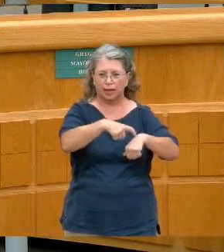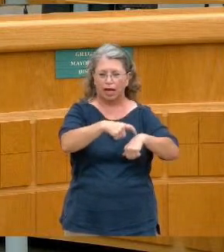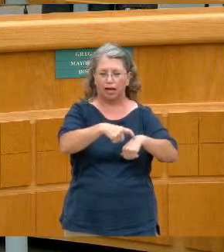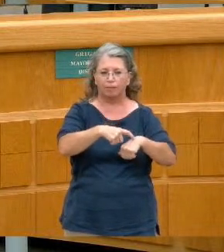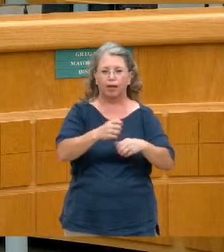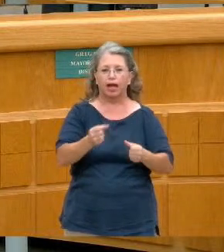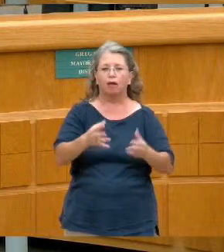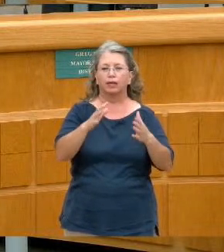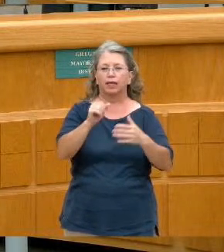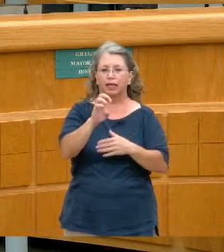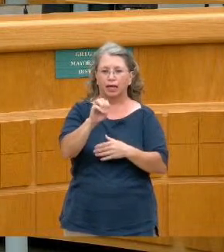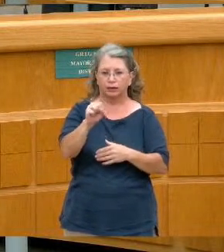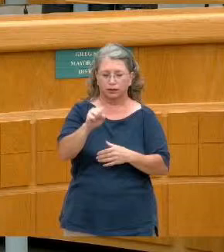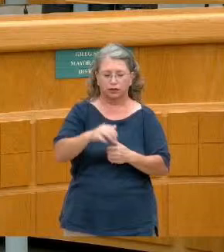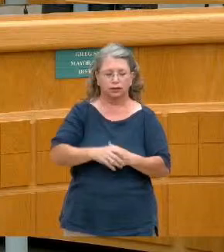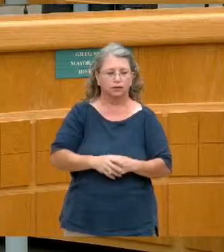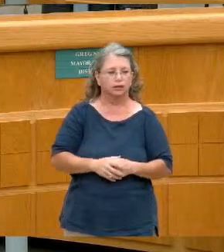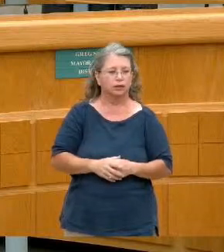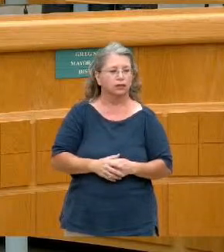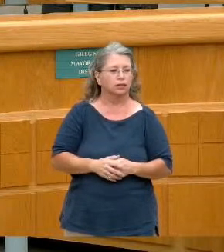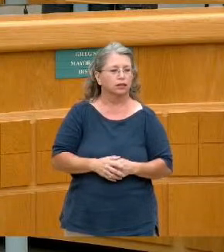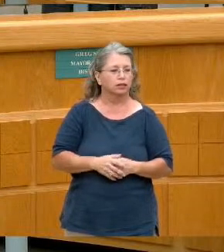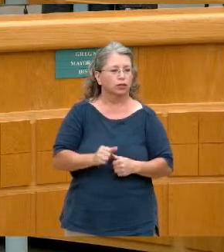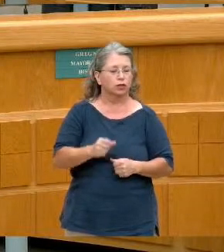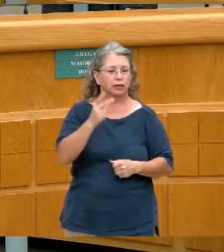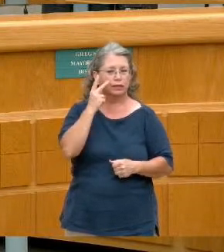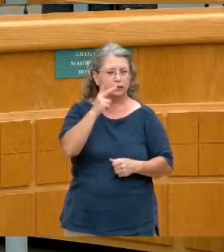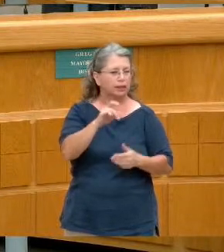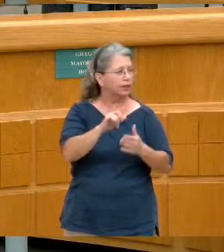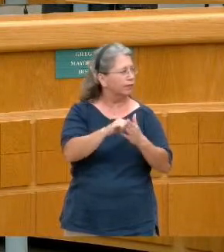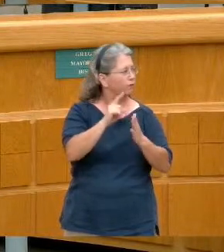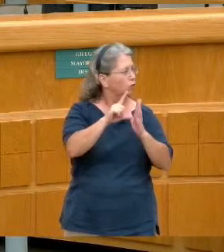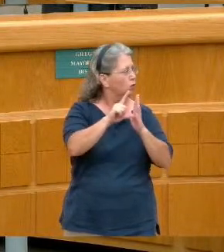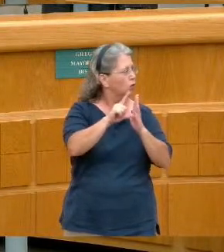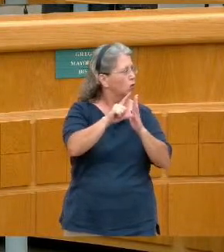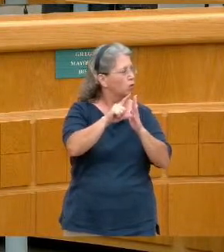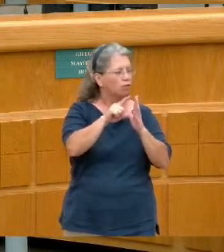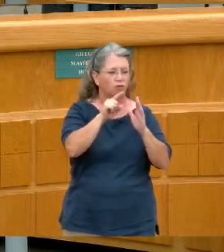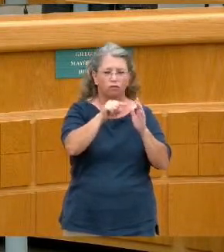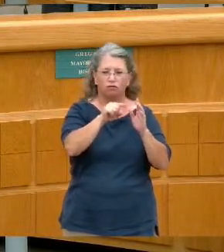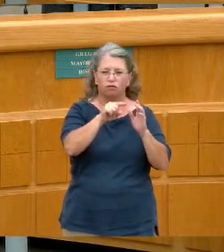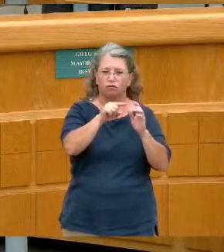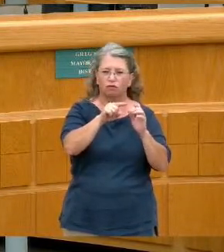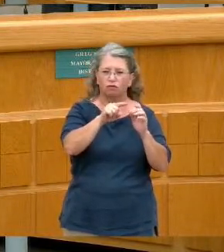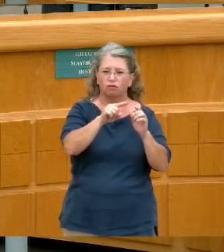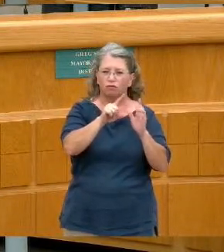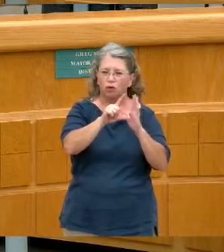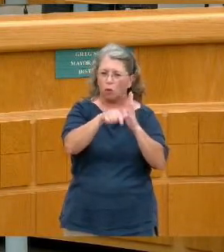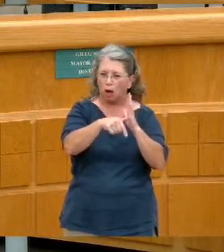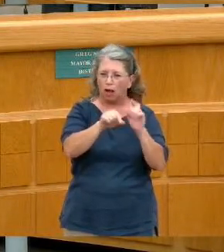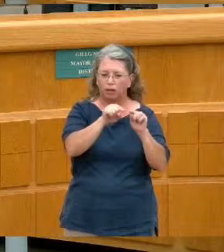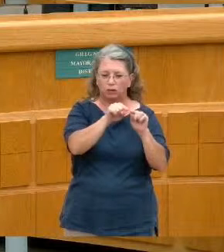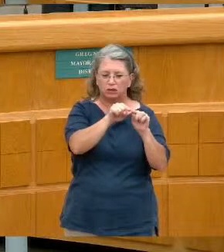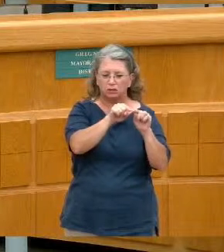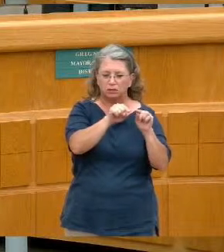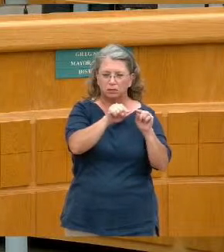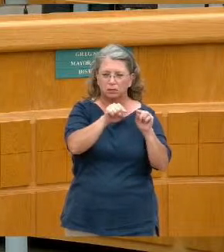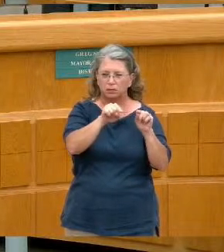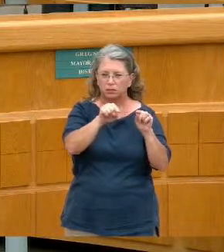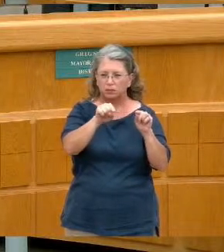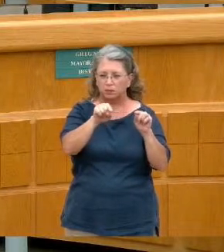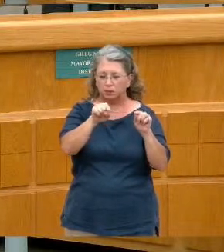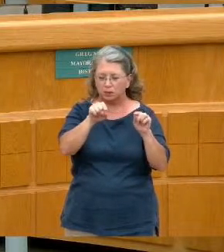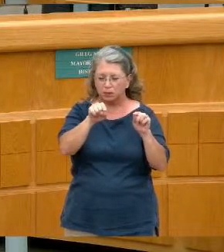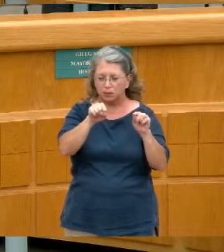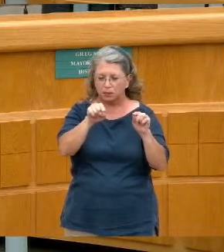of cases. So you can see it was pretty flat down here. We had some, single-digit numbers. You can see what's